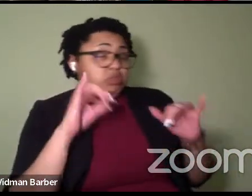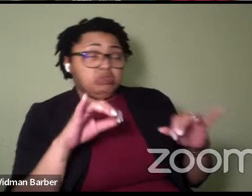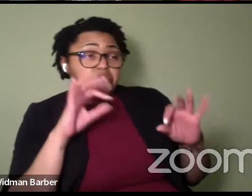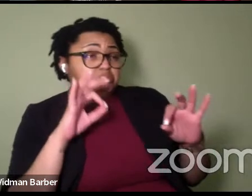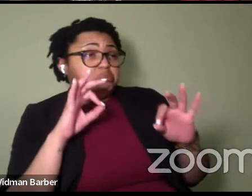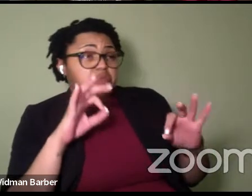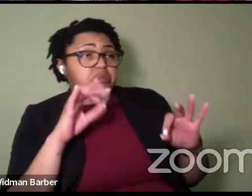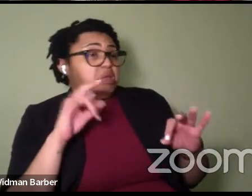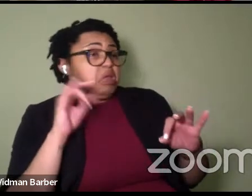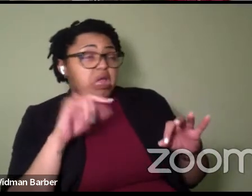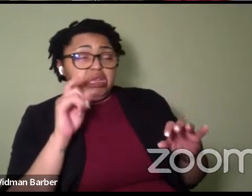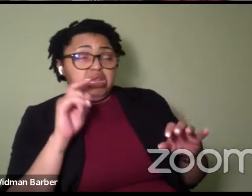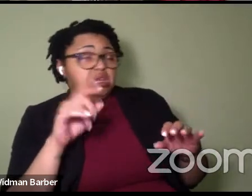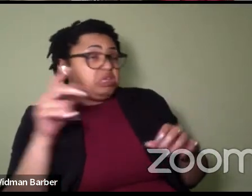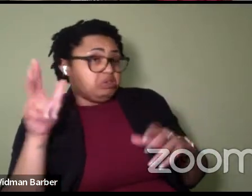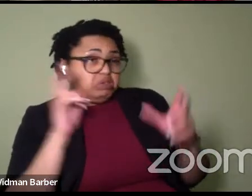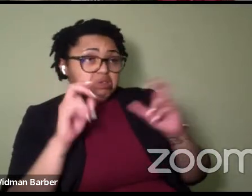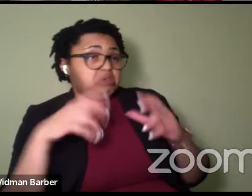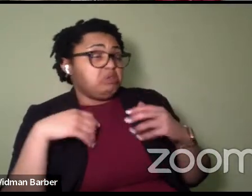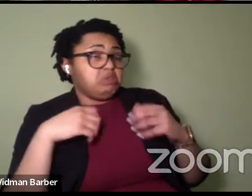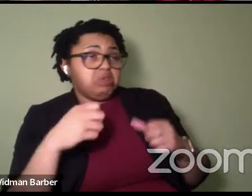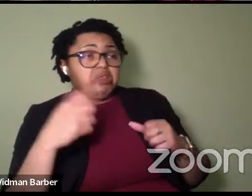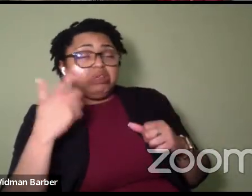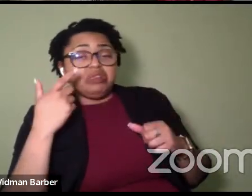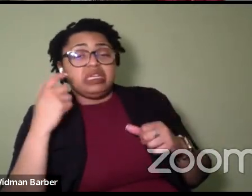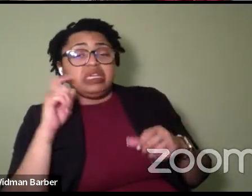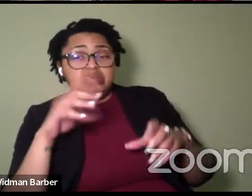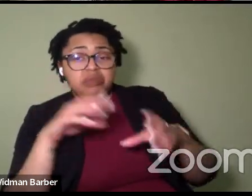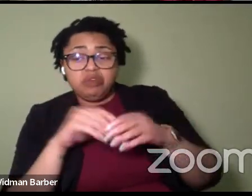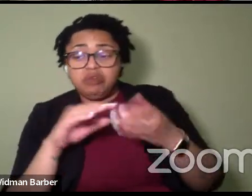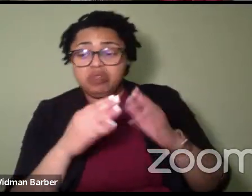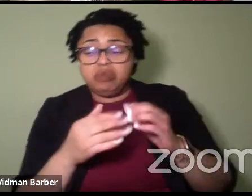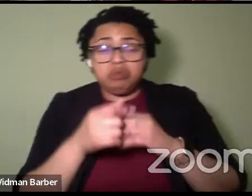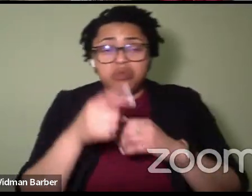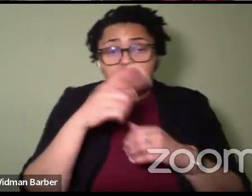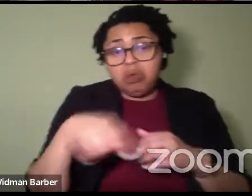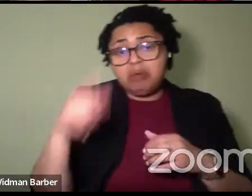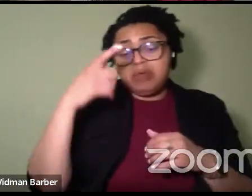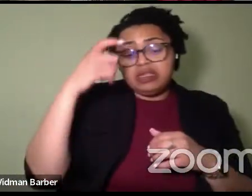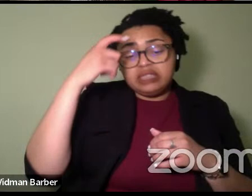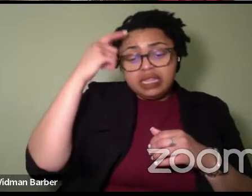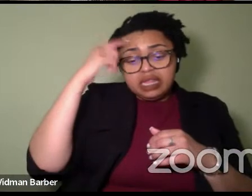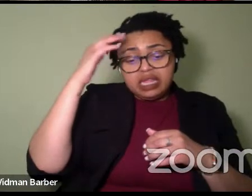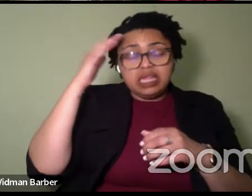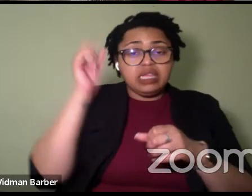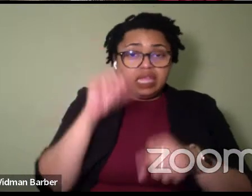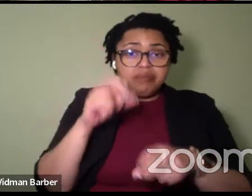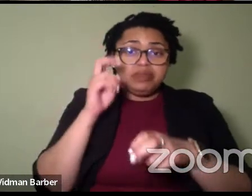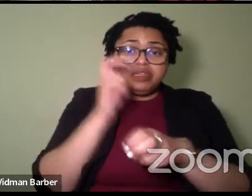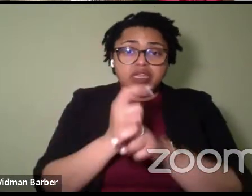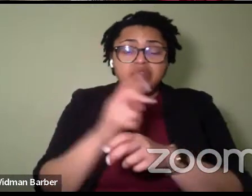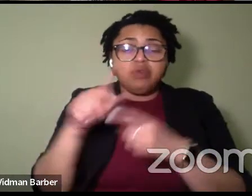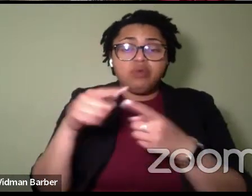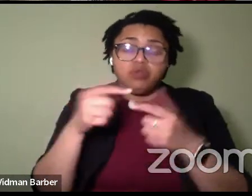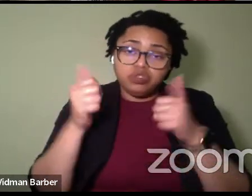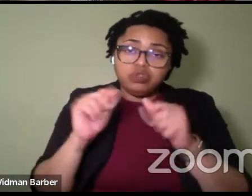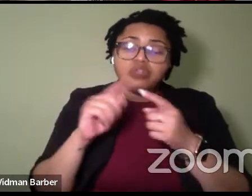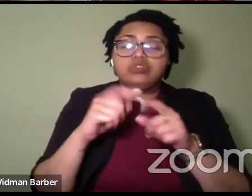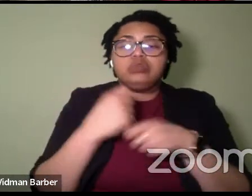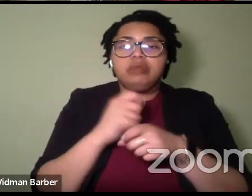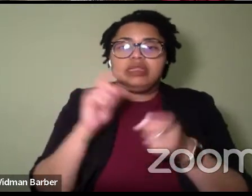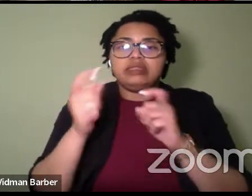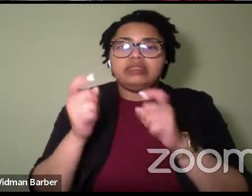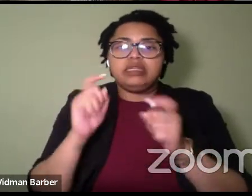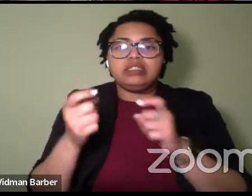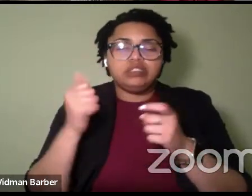in this community with you all because I think it can be, so difficult when you're trying to make these changes, try